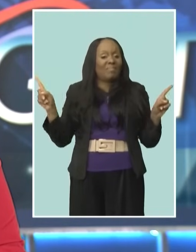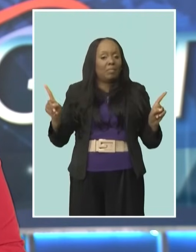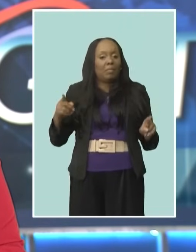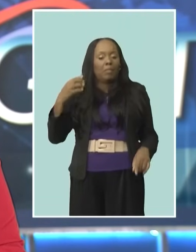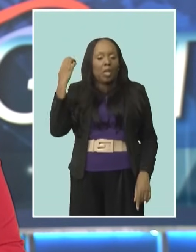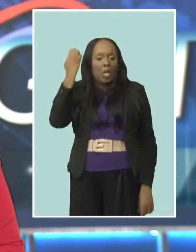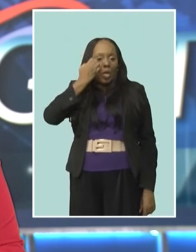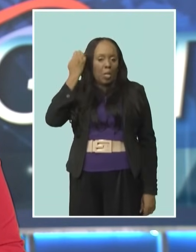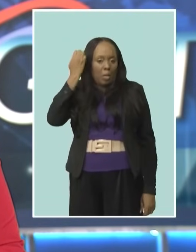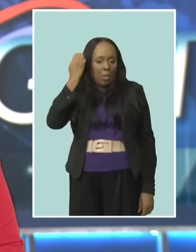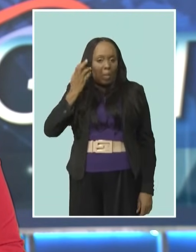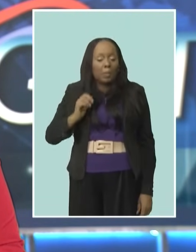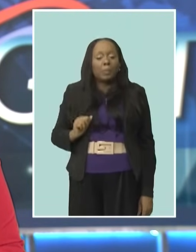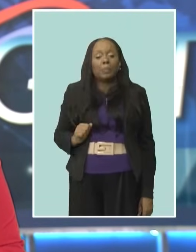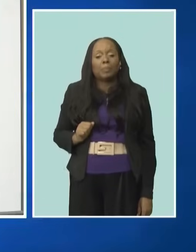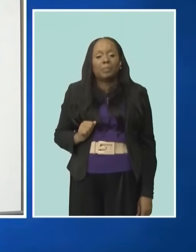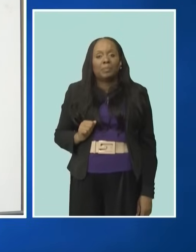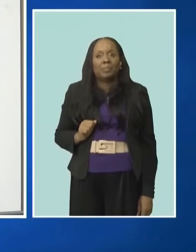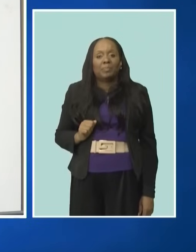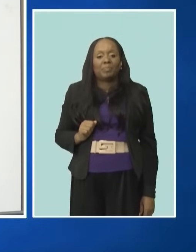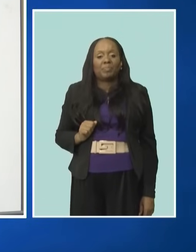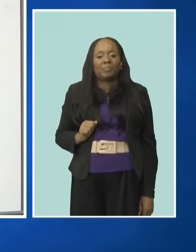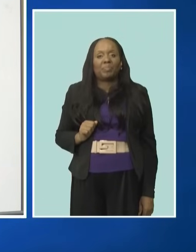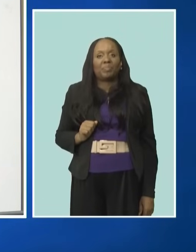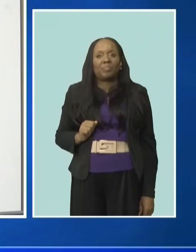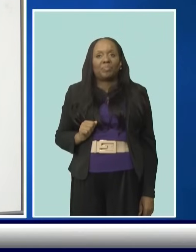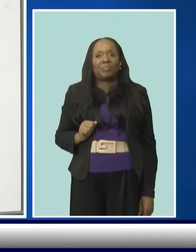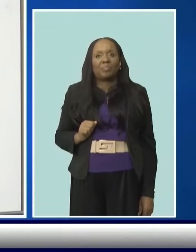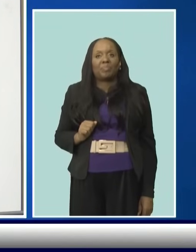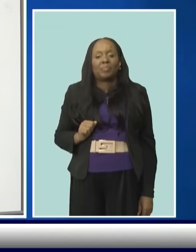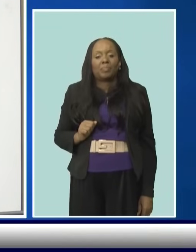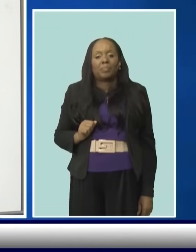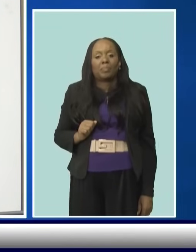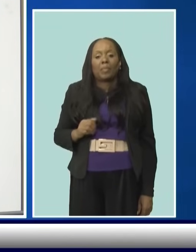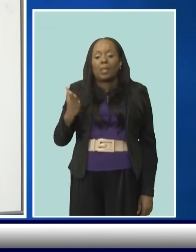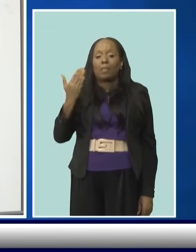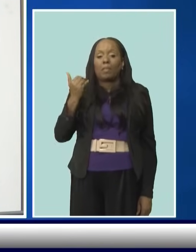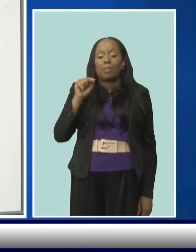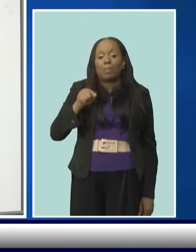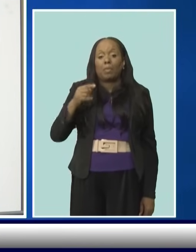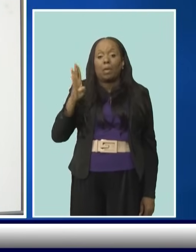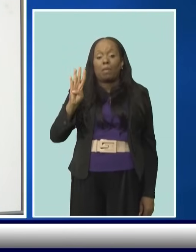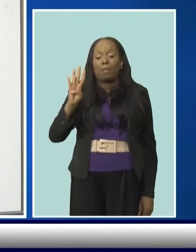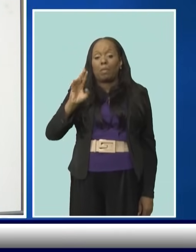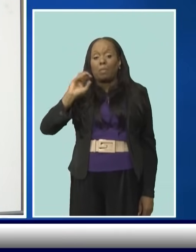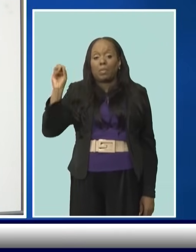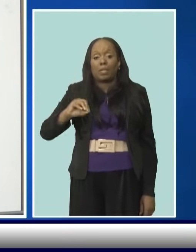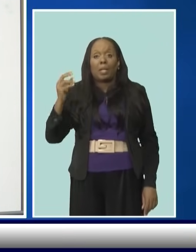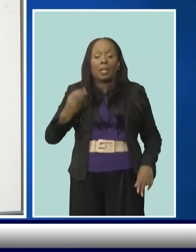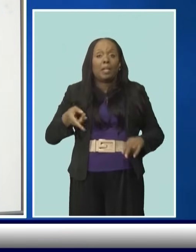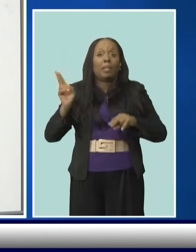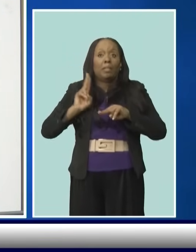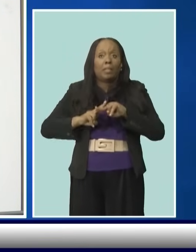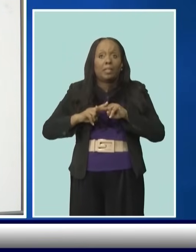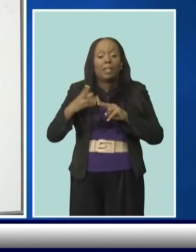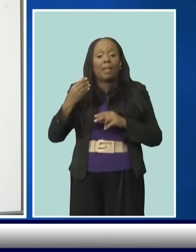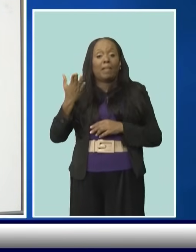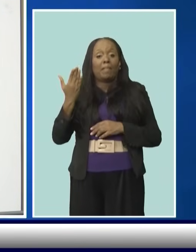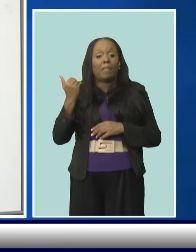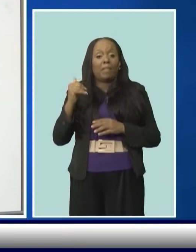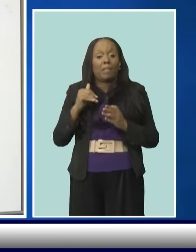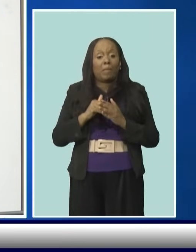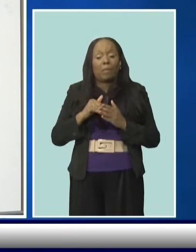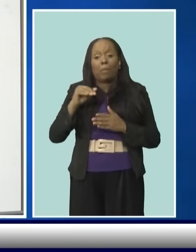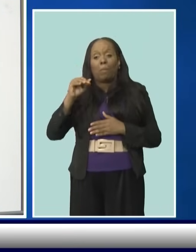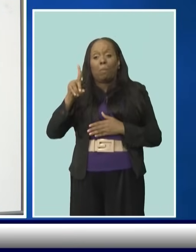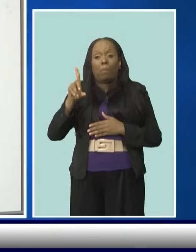European market. Posted a robust 15.4% increase with